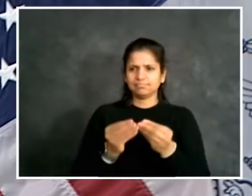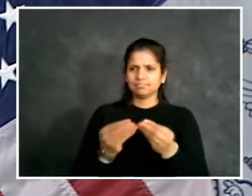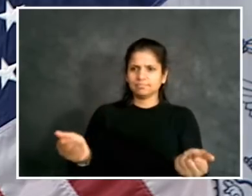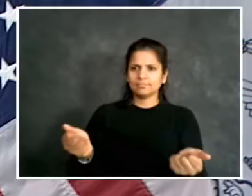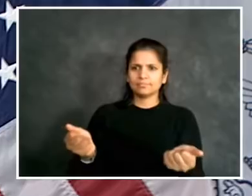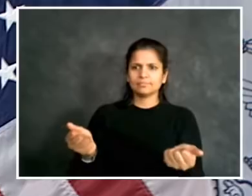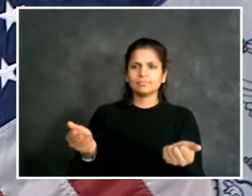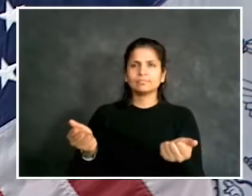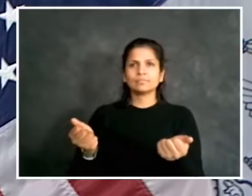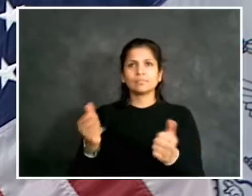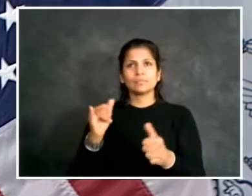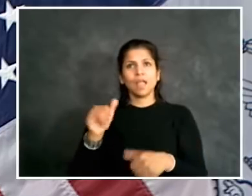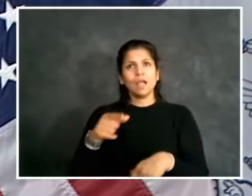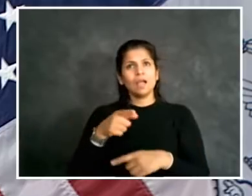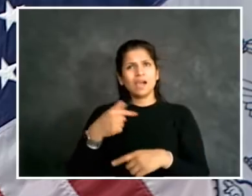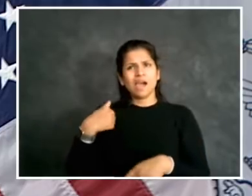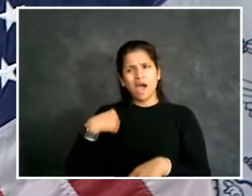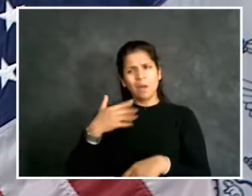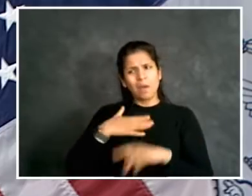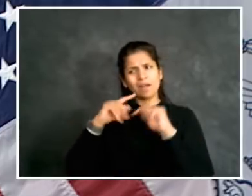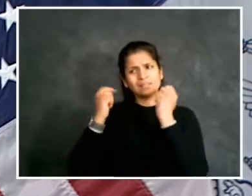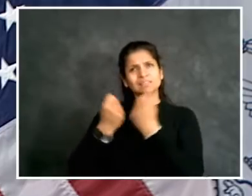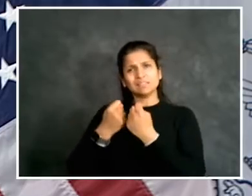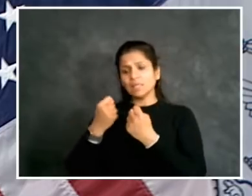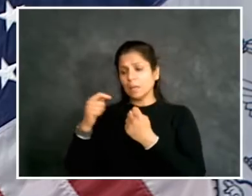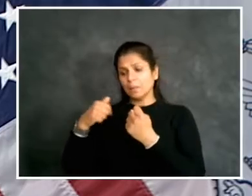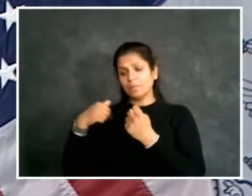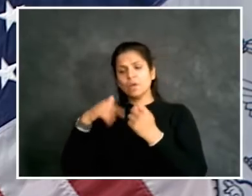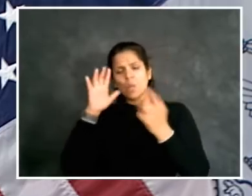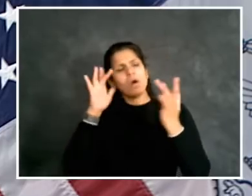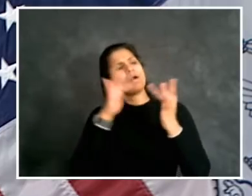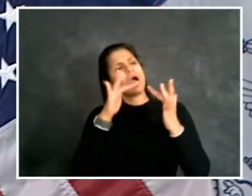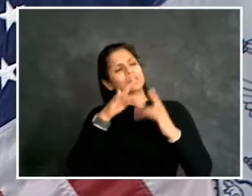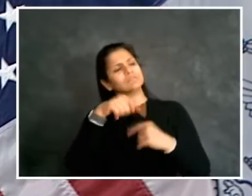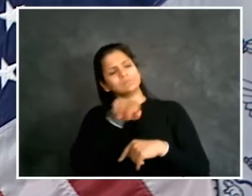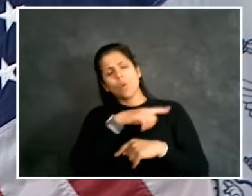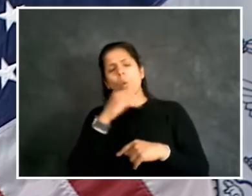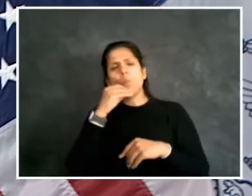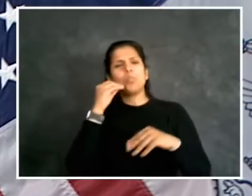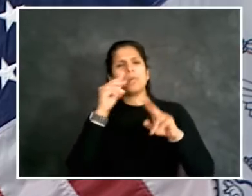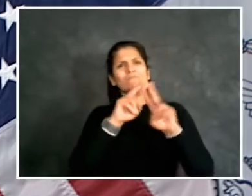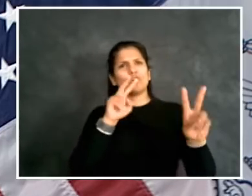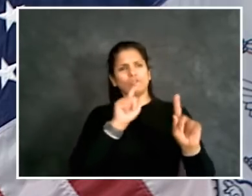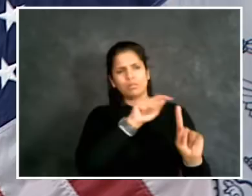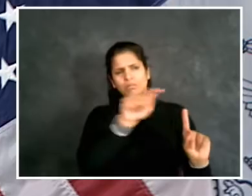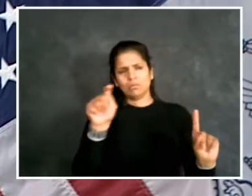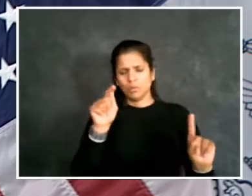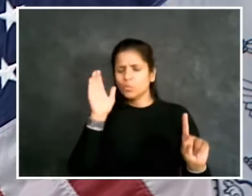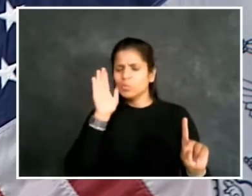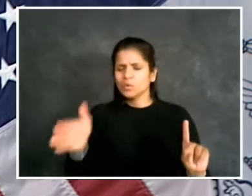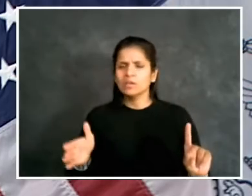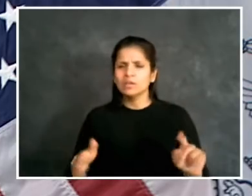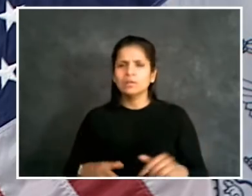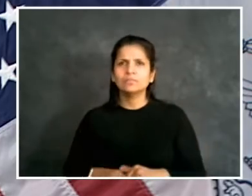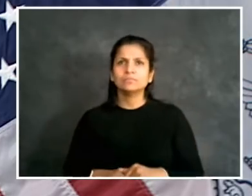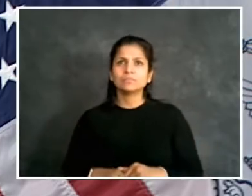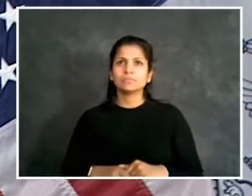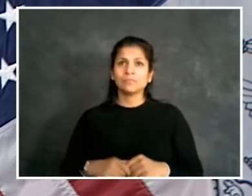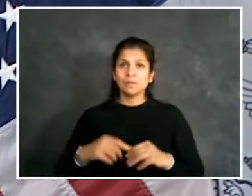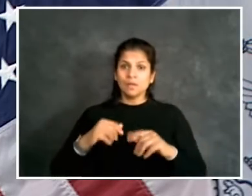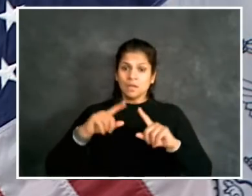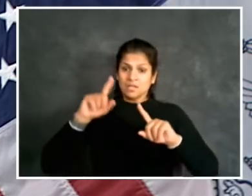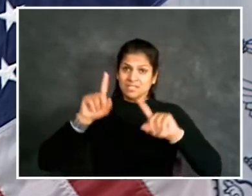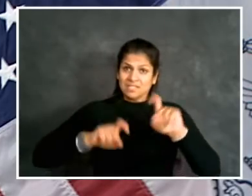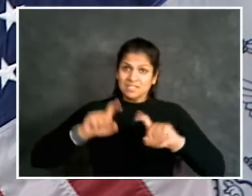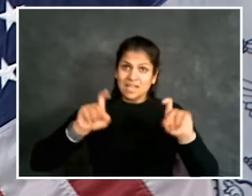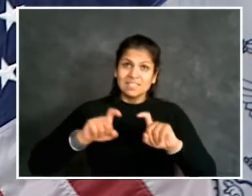for sure. The fact is that we are seeing some good things